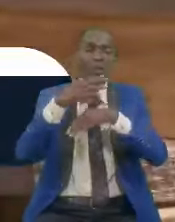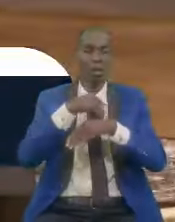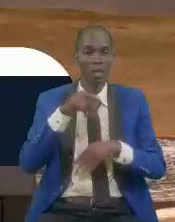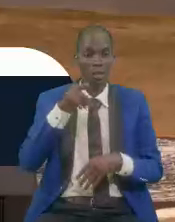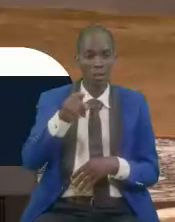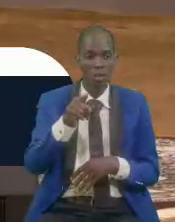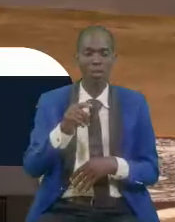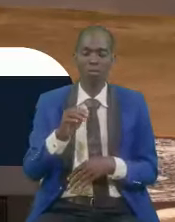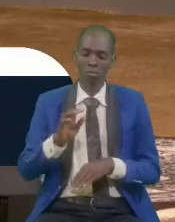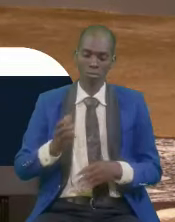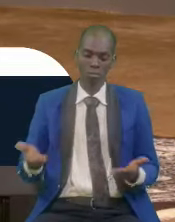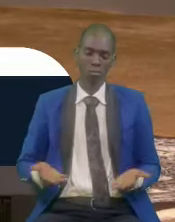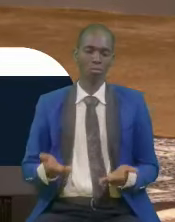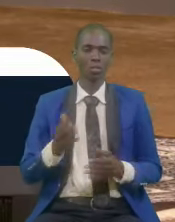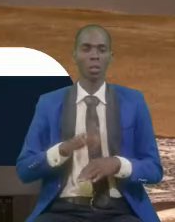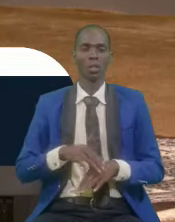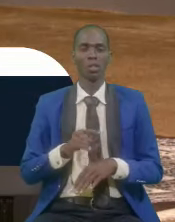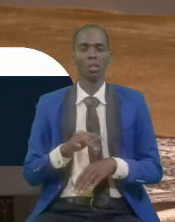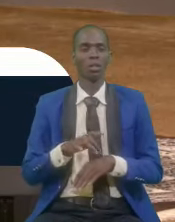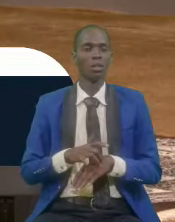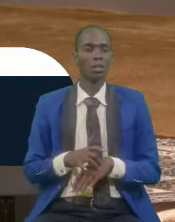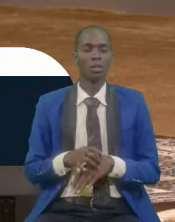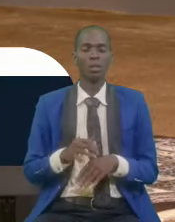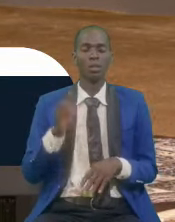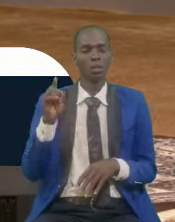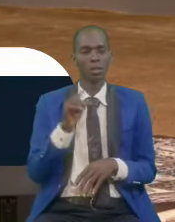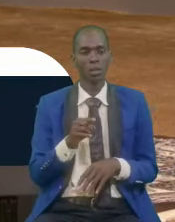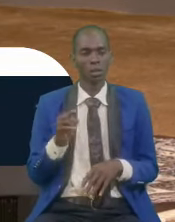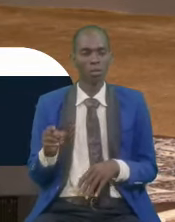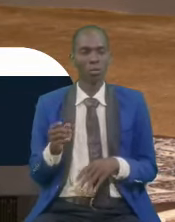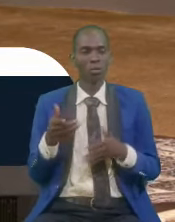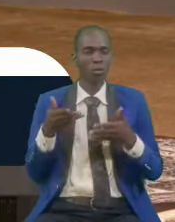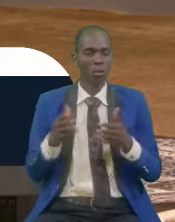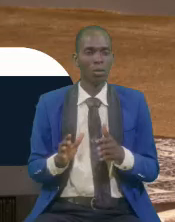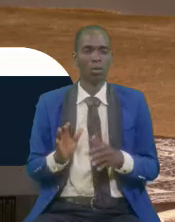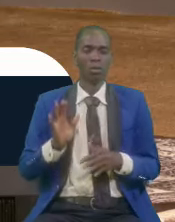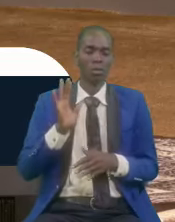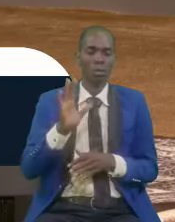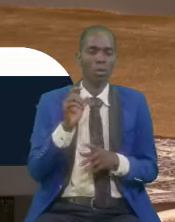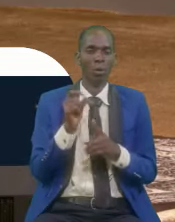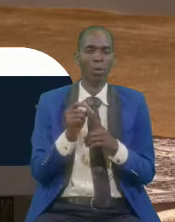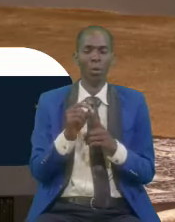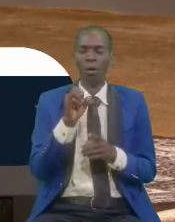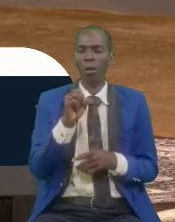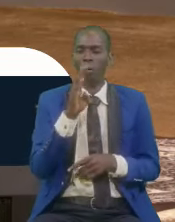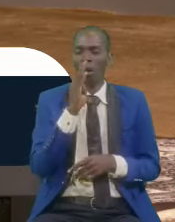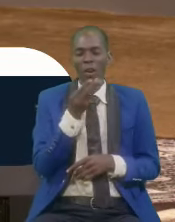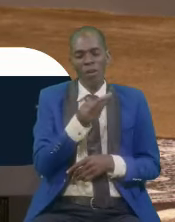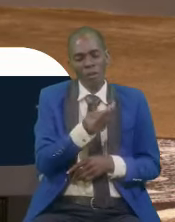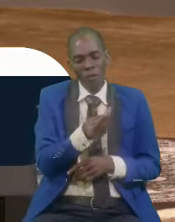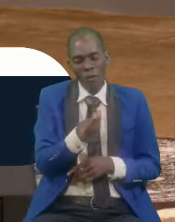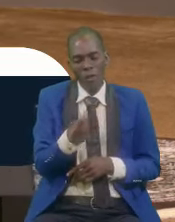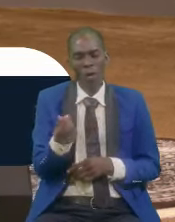thou upon earth. Therefore, let thy words be